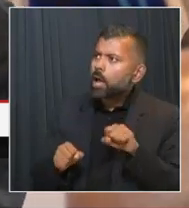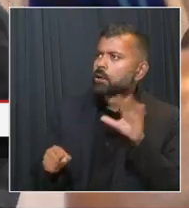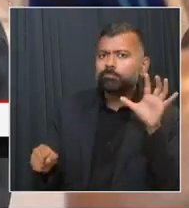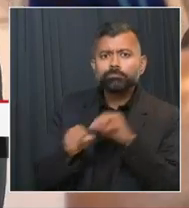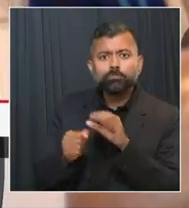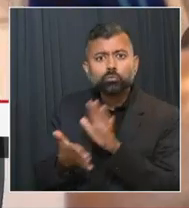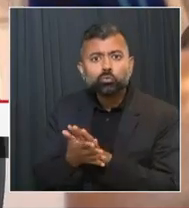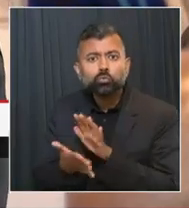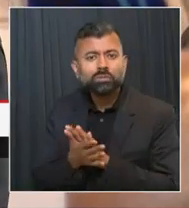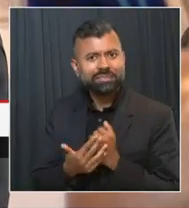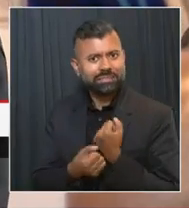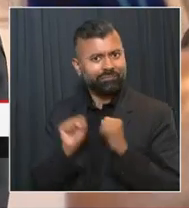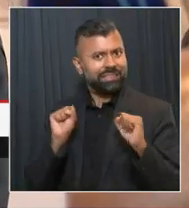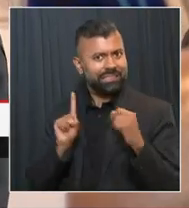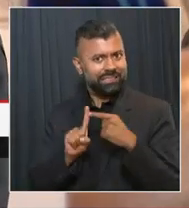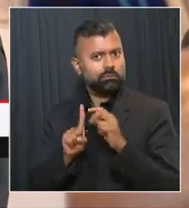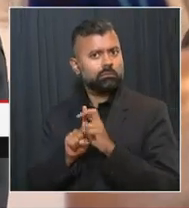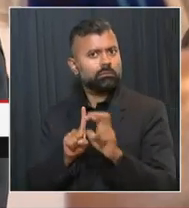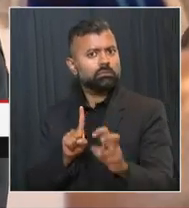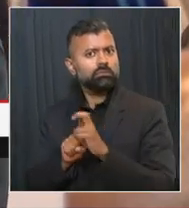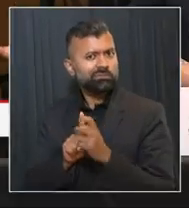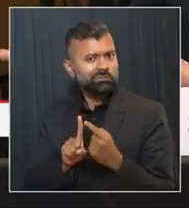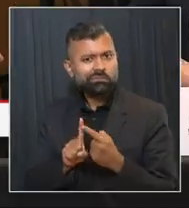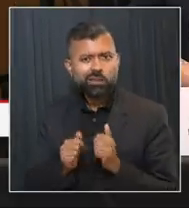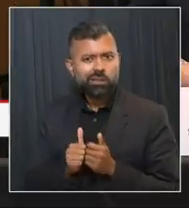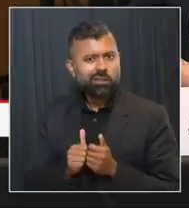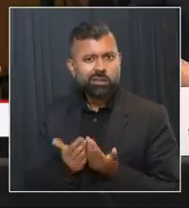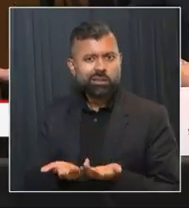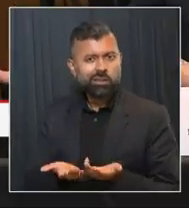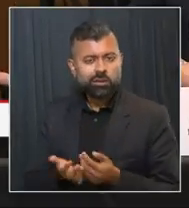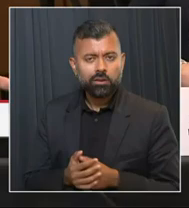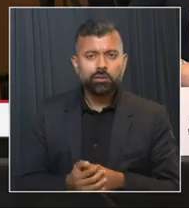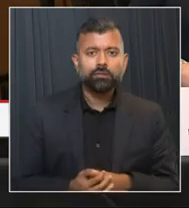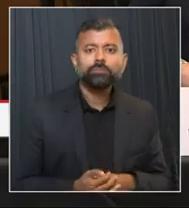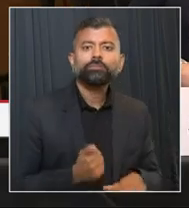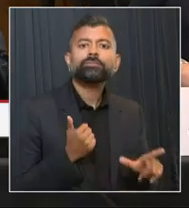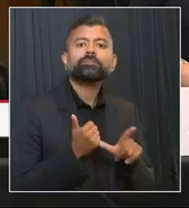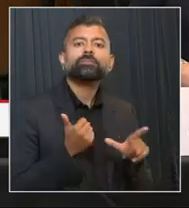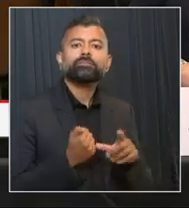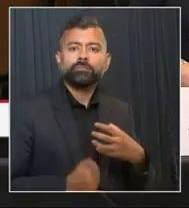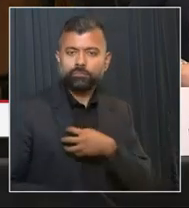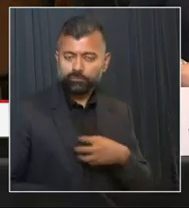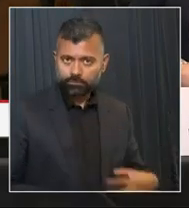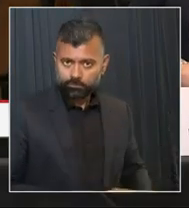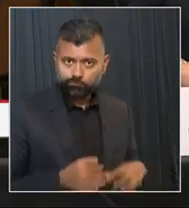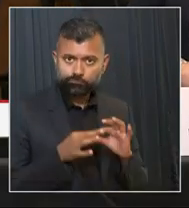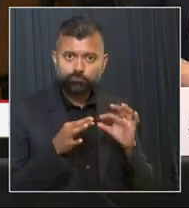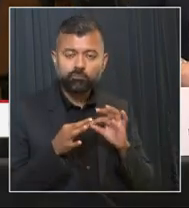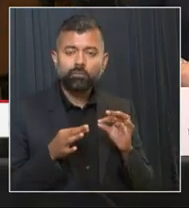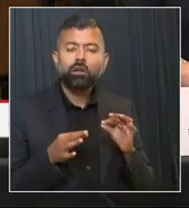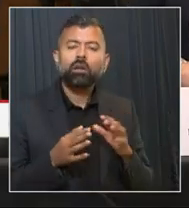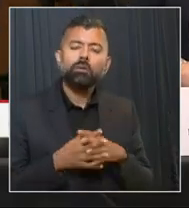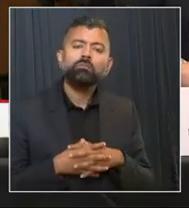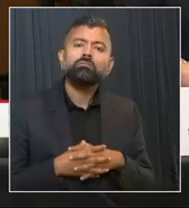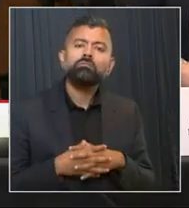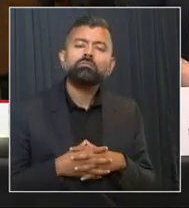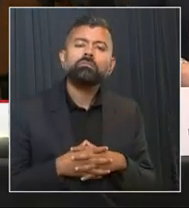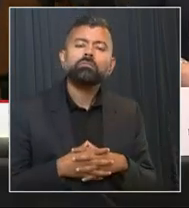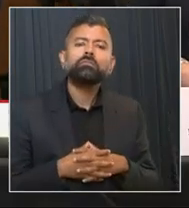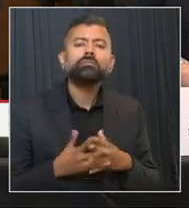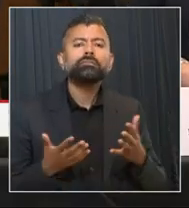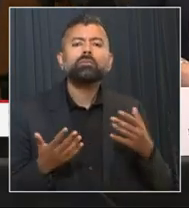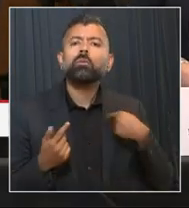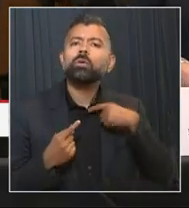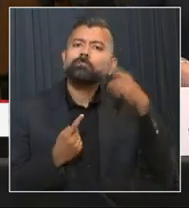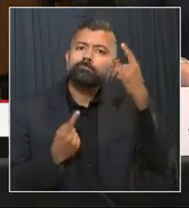mean, one of the things that how we even got to the 3 million number is actually looking at our utilization and really looking at, obviously during summer school, and we have